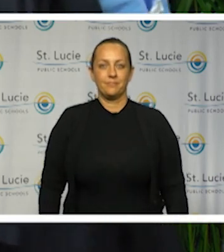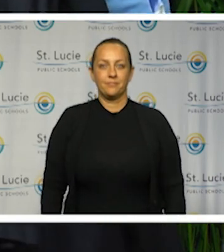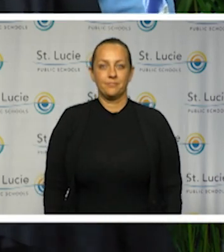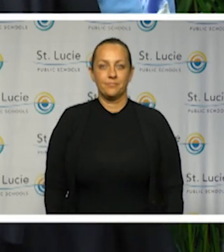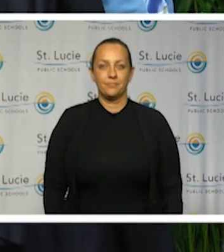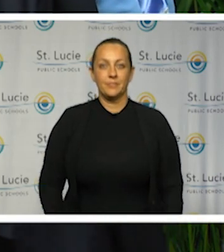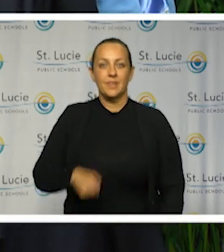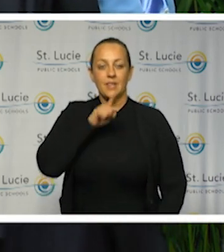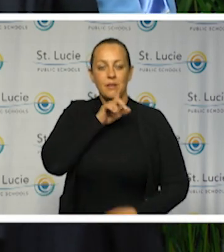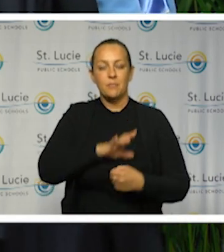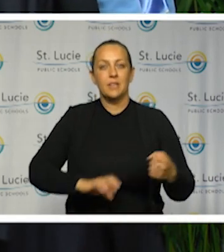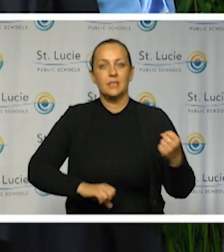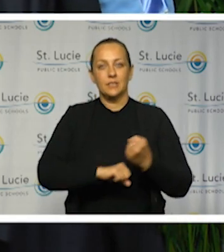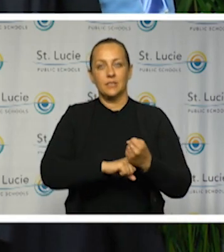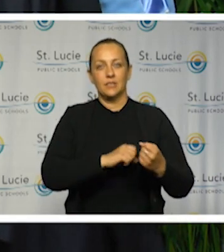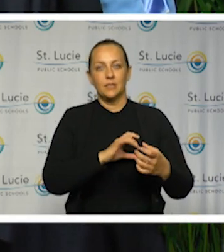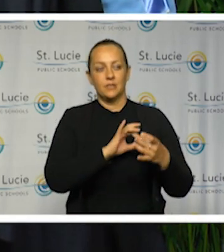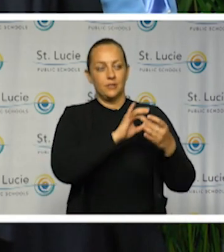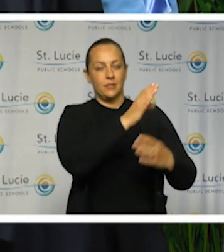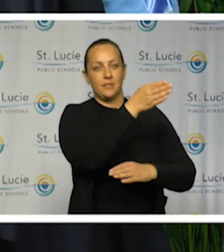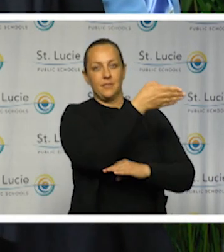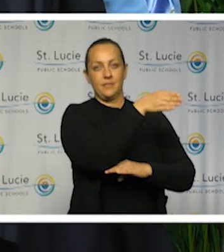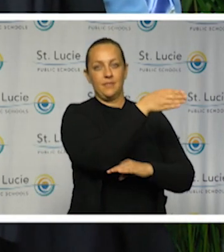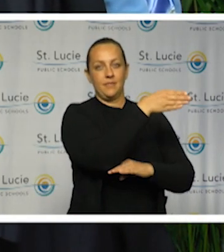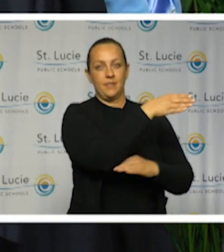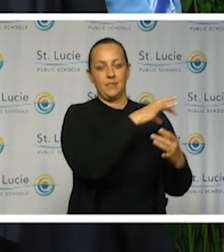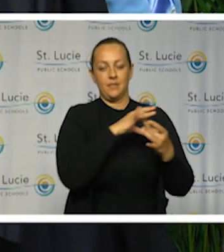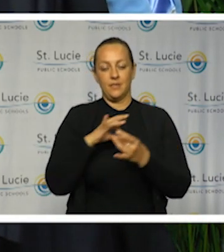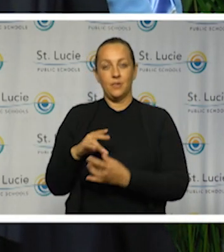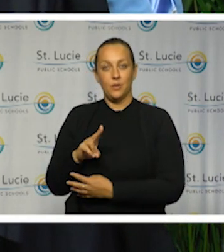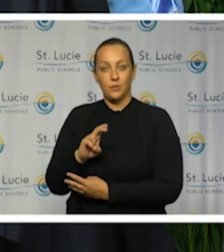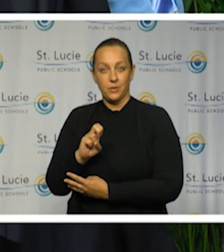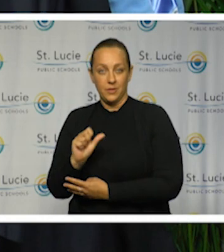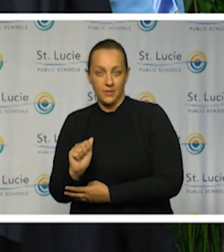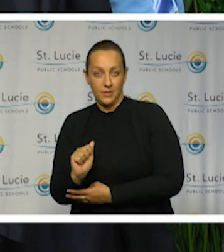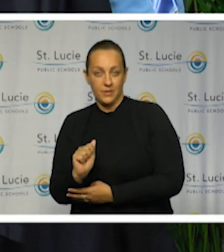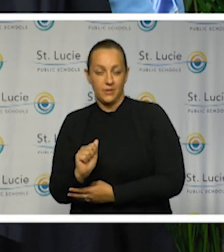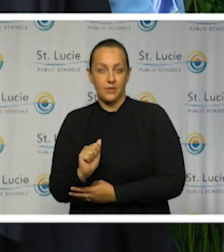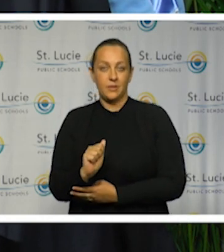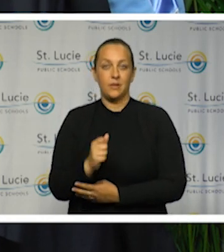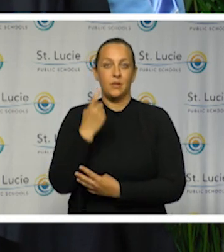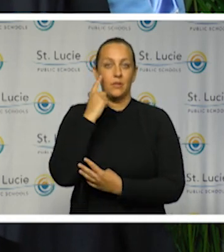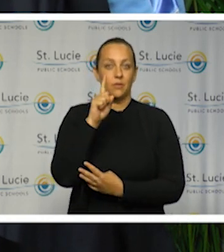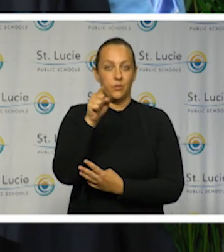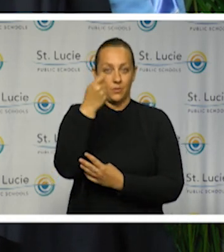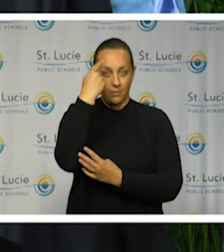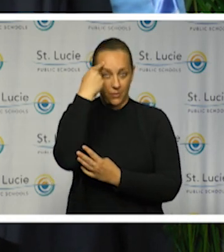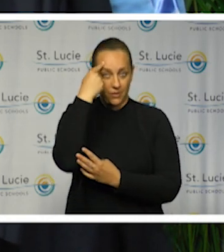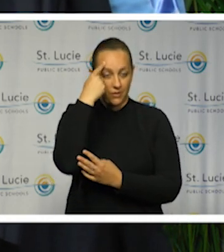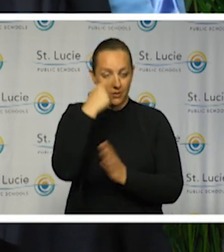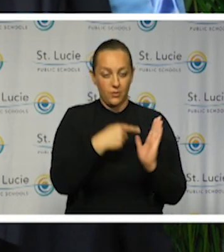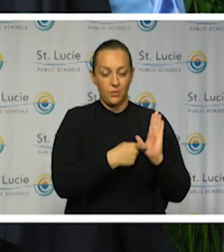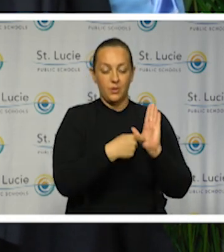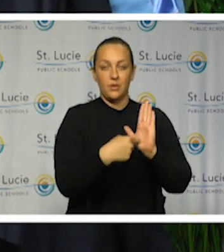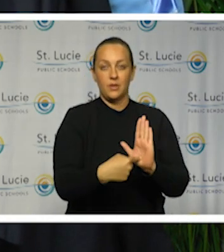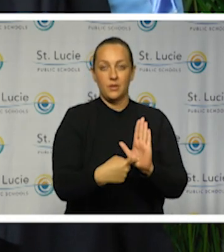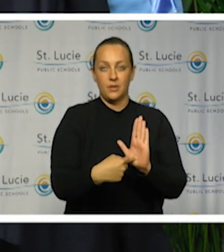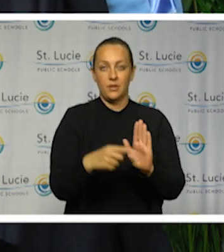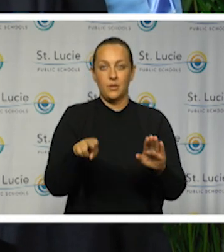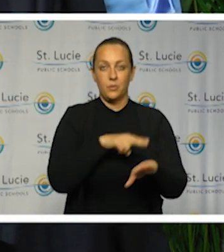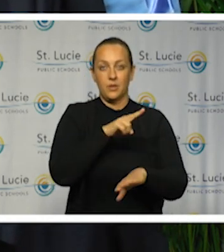I pledge allegiance to the flag of the United States of America and to the Republic for which it stands,